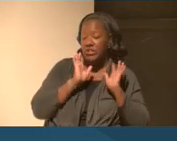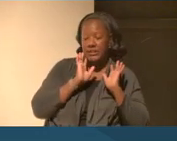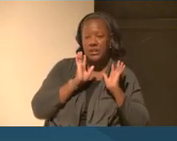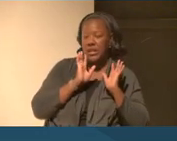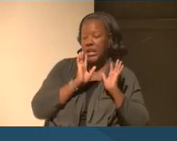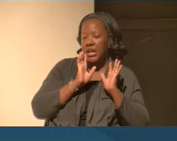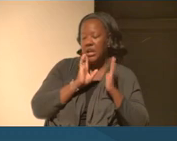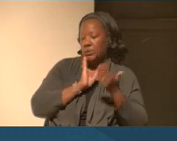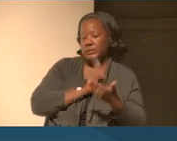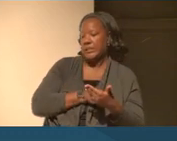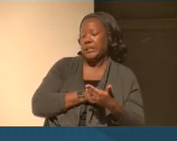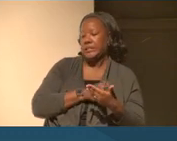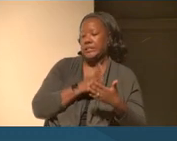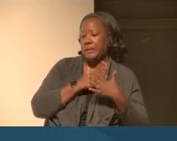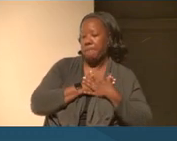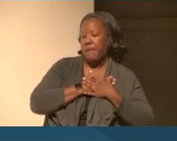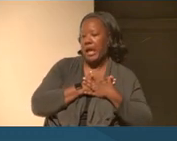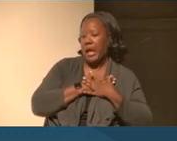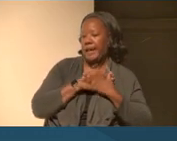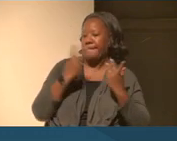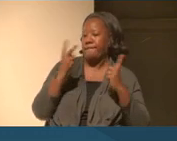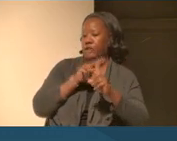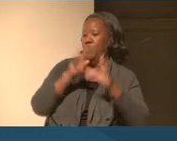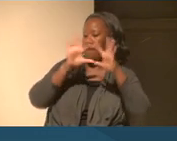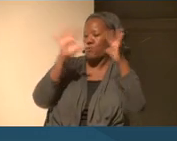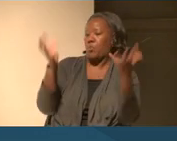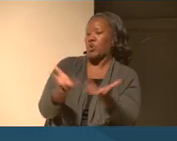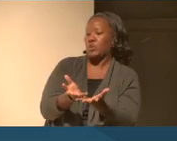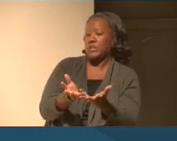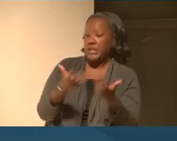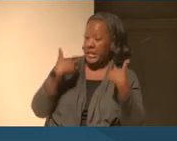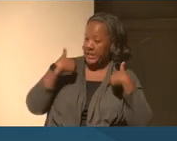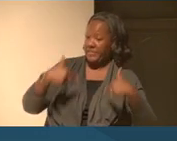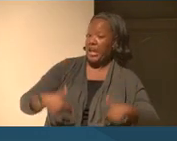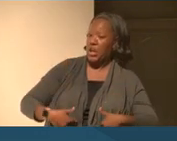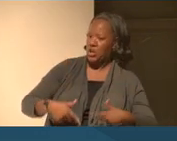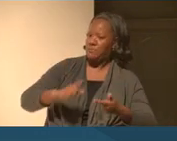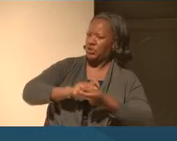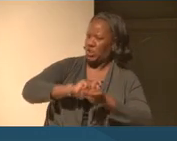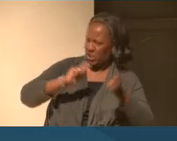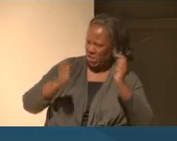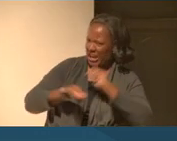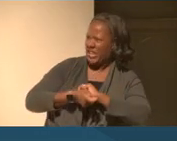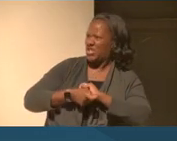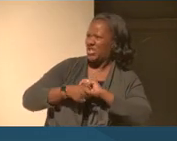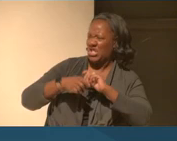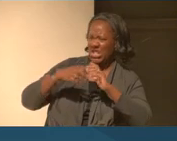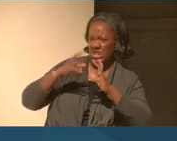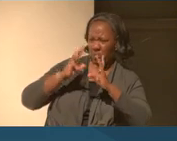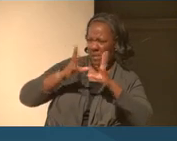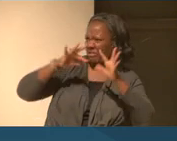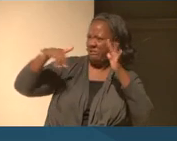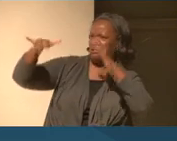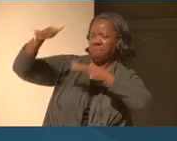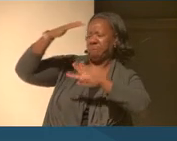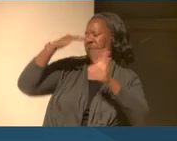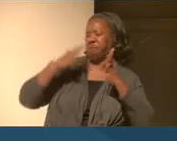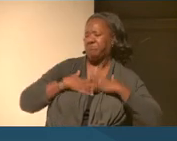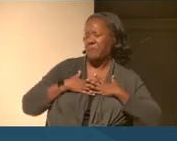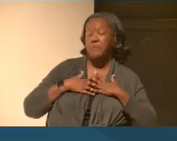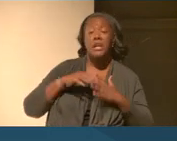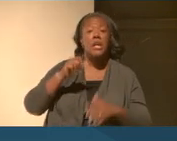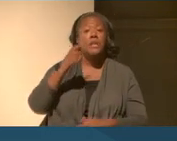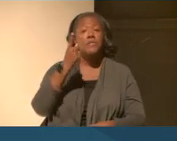their worldview, that the idea that humans could be changing the climate and that we should be doing something about it. There's a woman